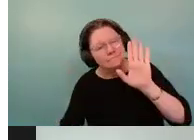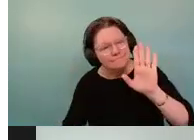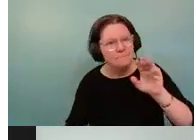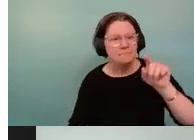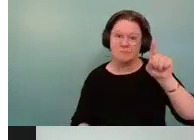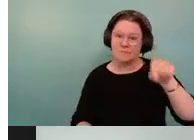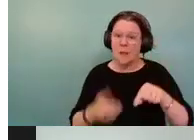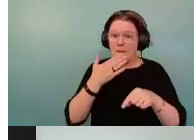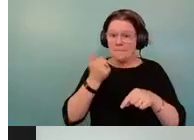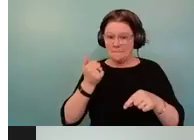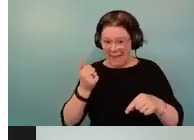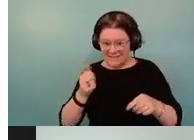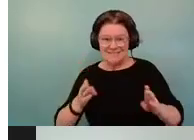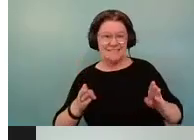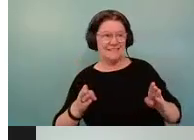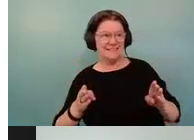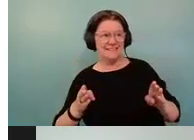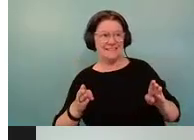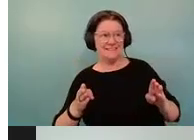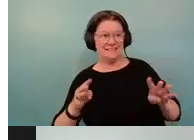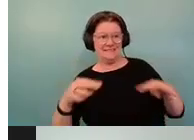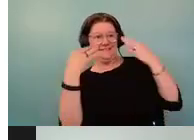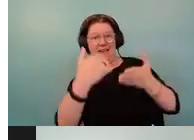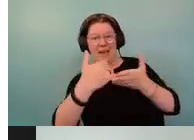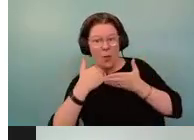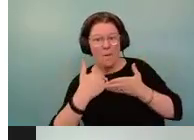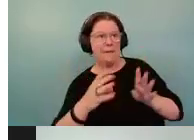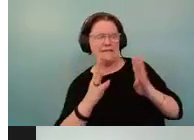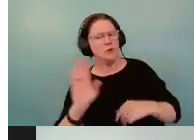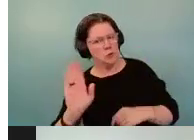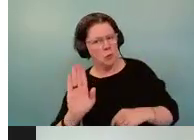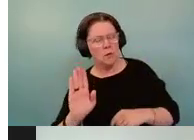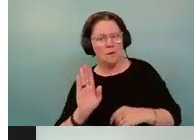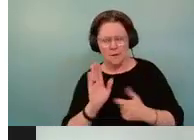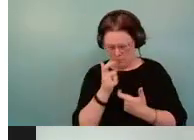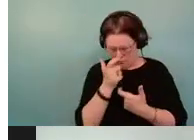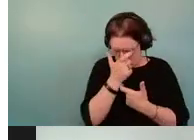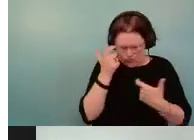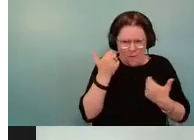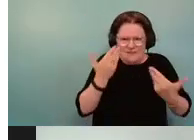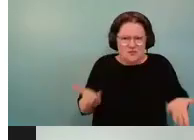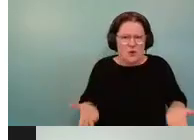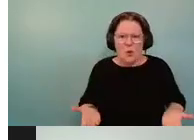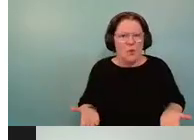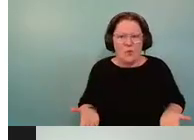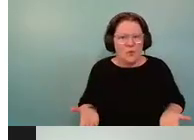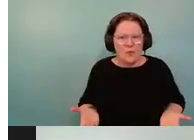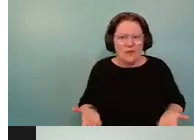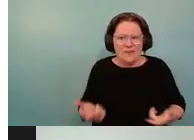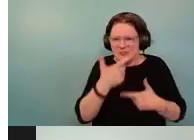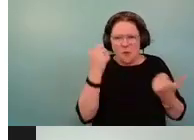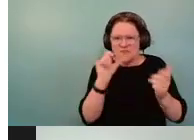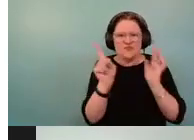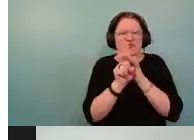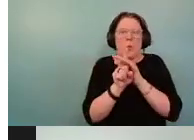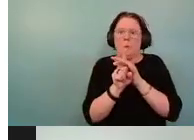the best way to get help, but trauma doesn't come up to us in the best way. It